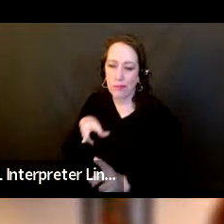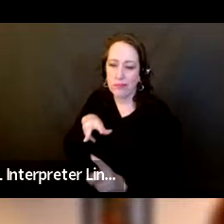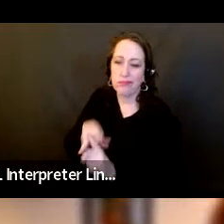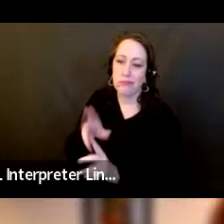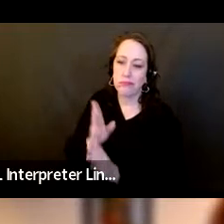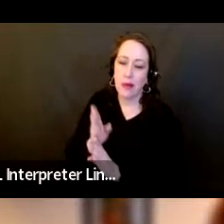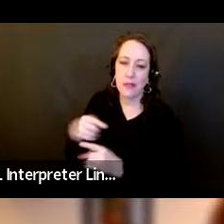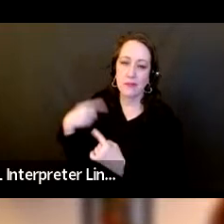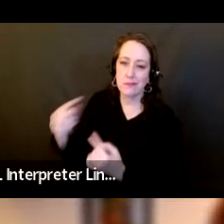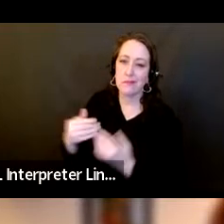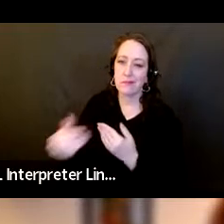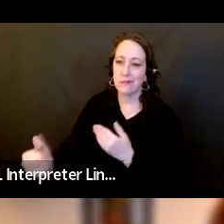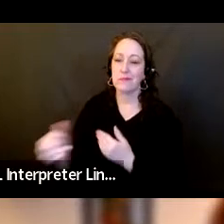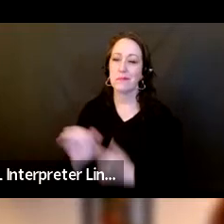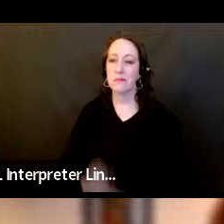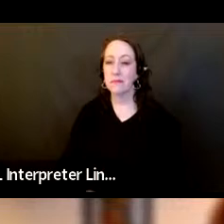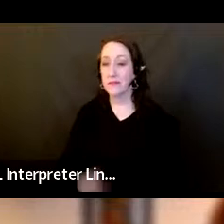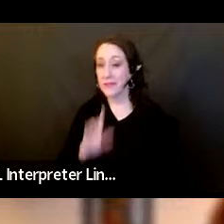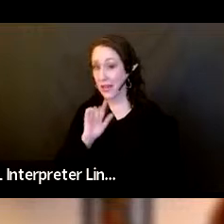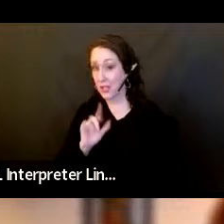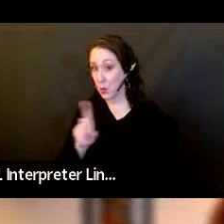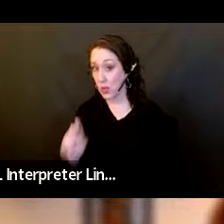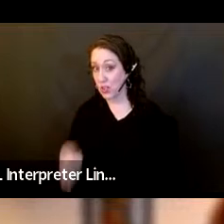forward also, if that answers the question.